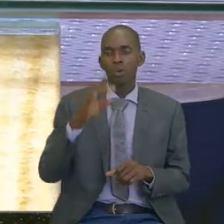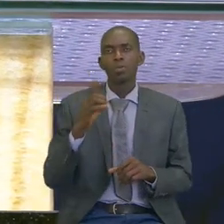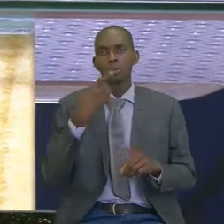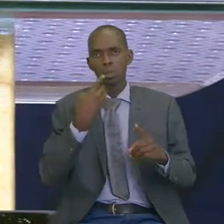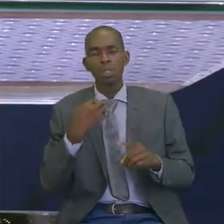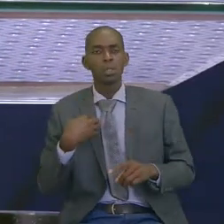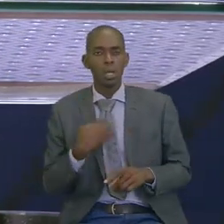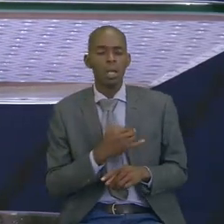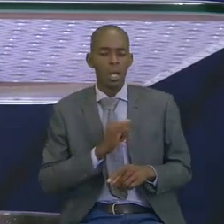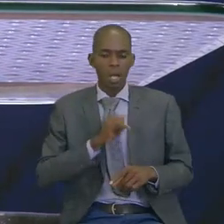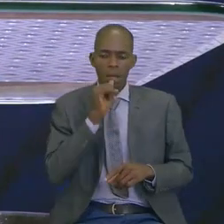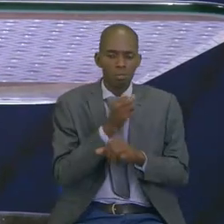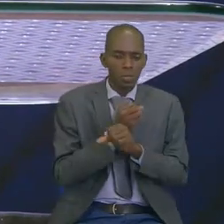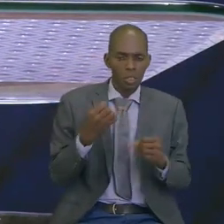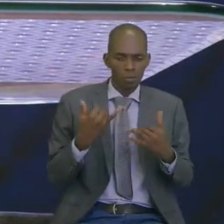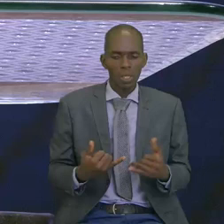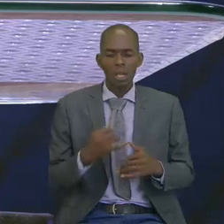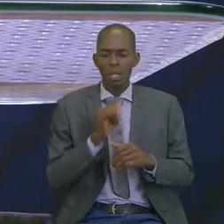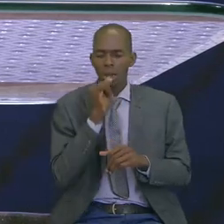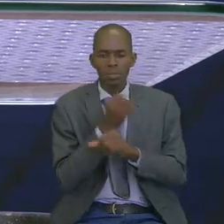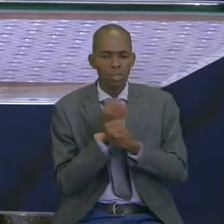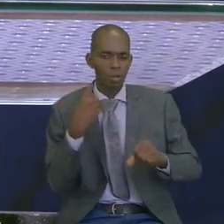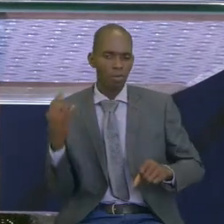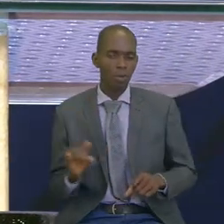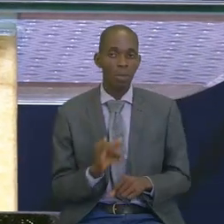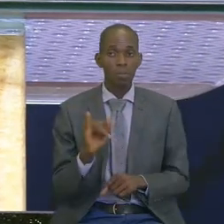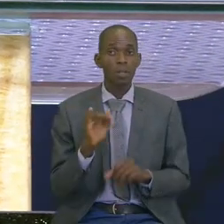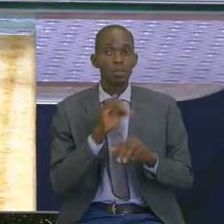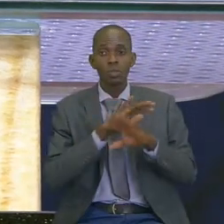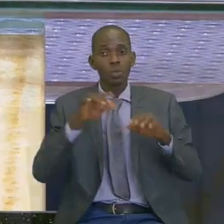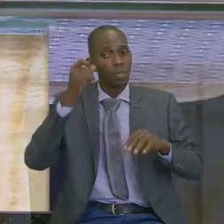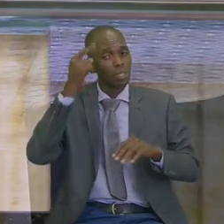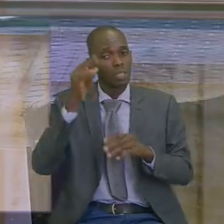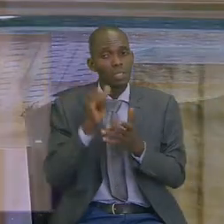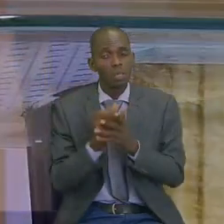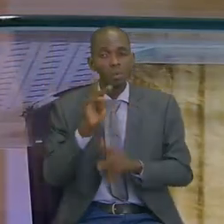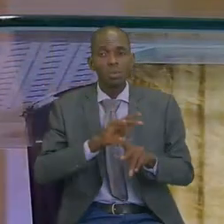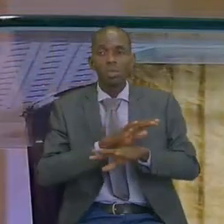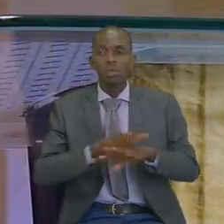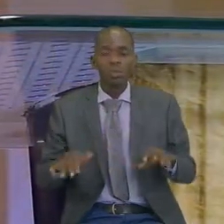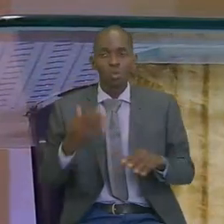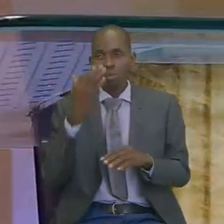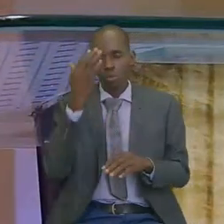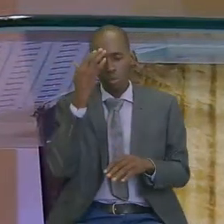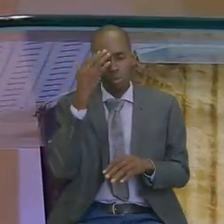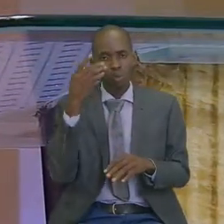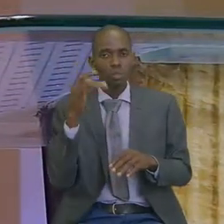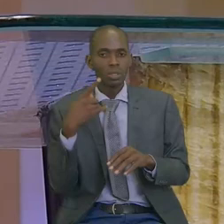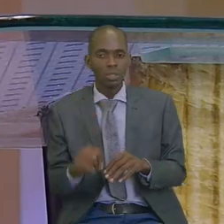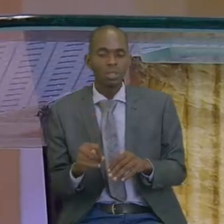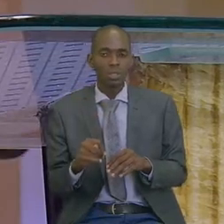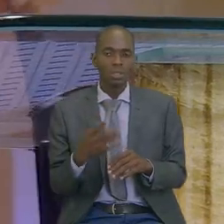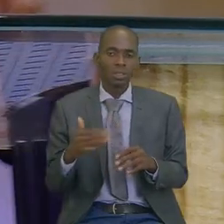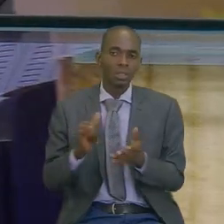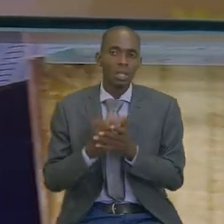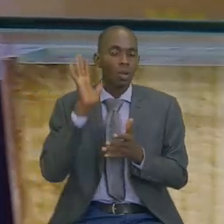saved forever, they don't understand. And the people do not look at the signs of the times, and they do not look at what is coming